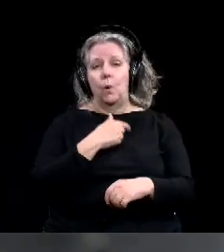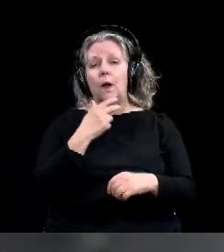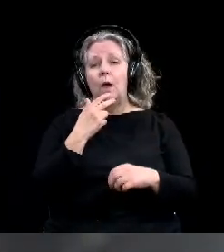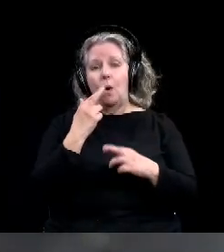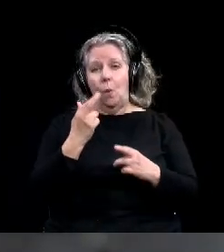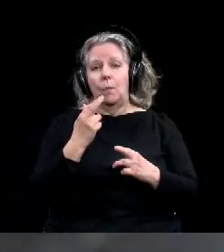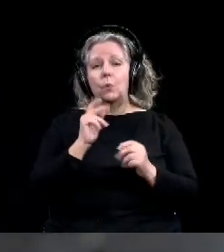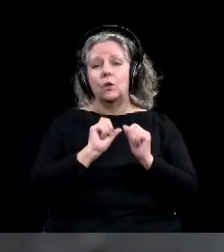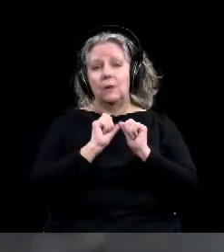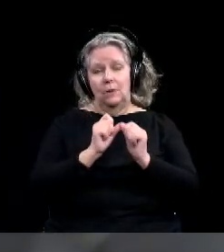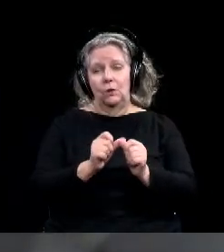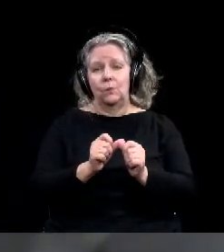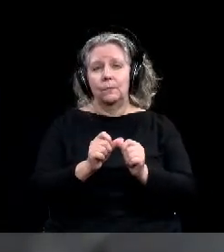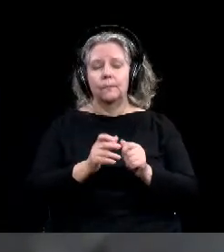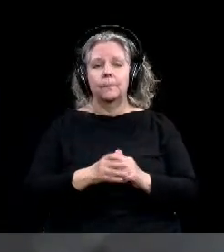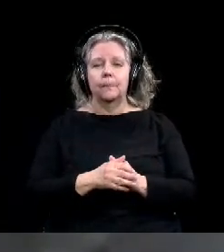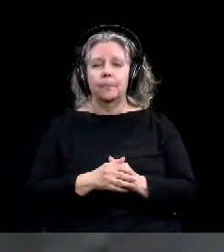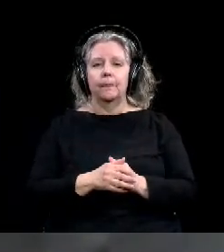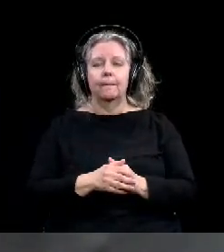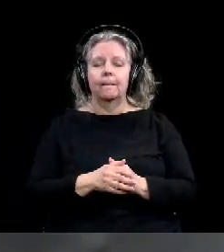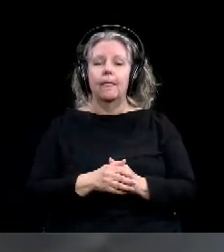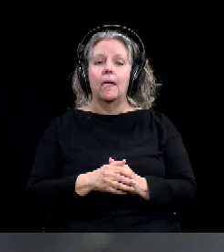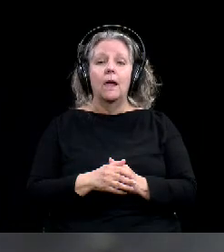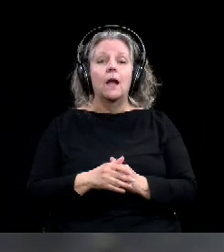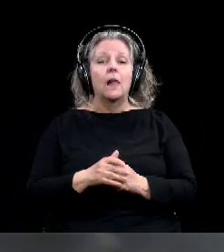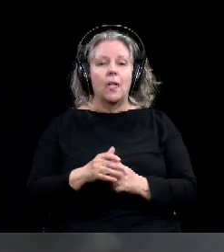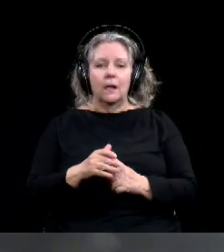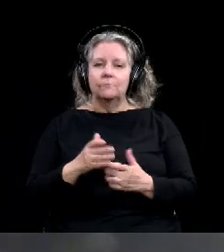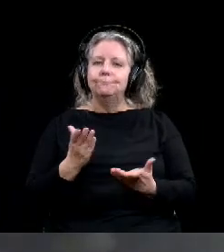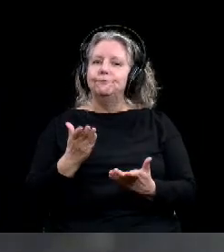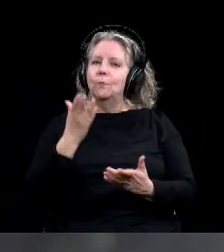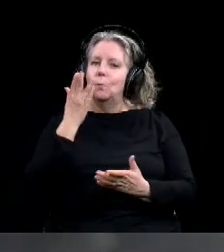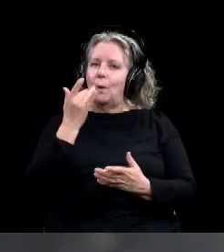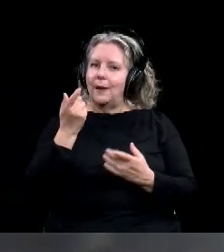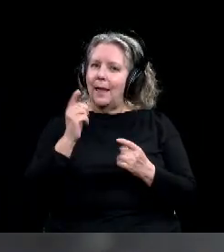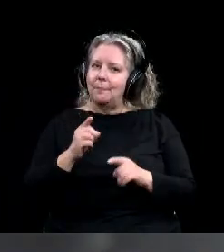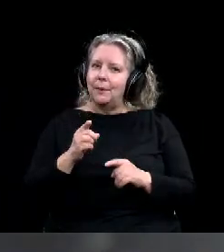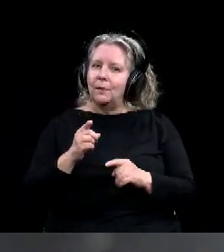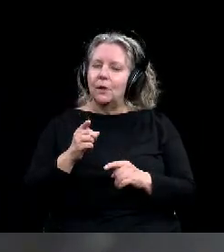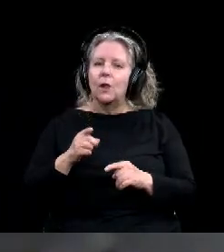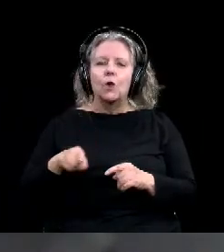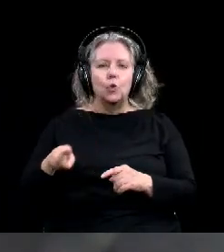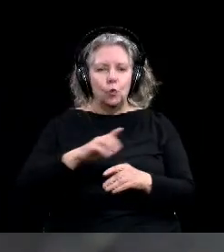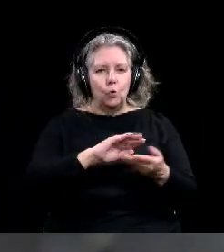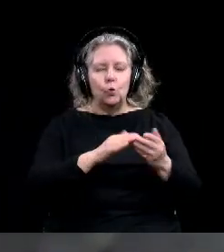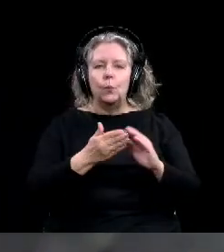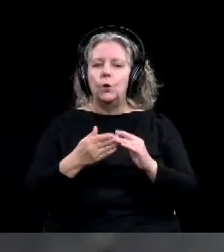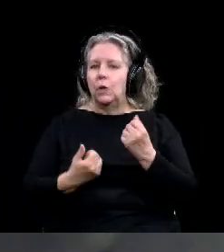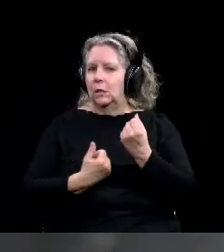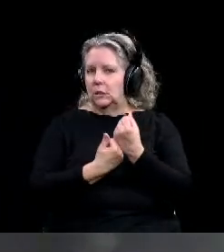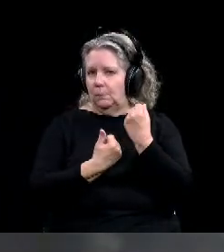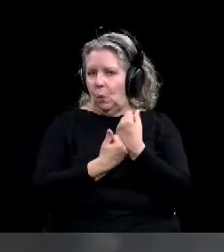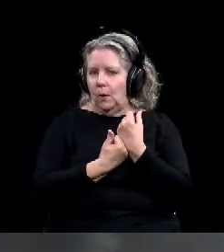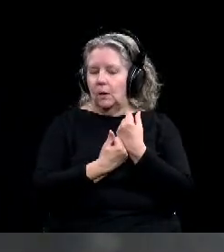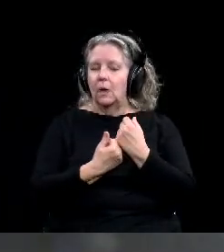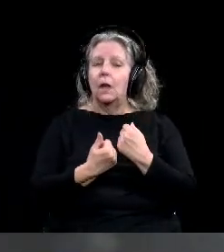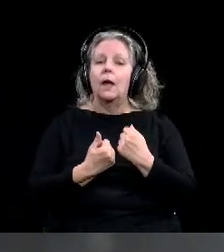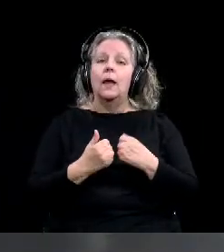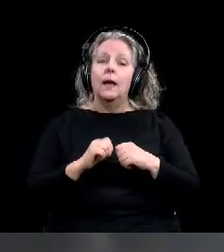the support of the community, including your social distancing, masking, and hand